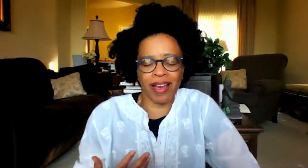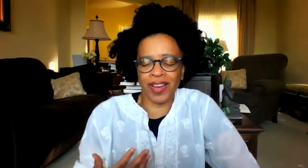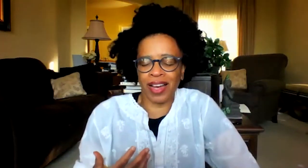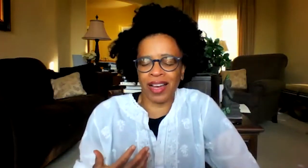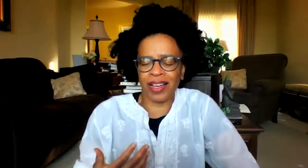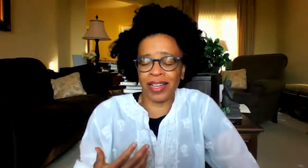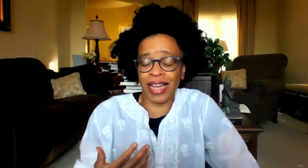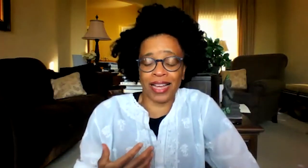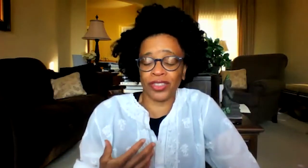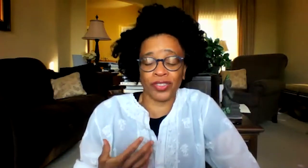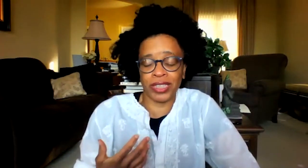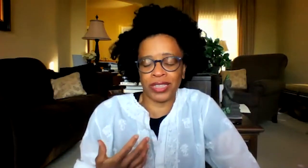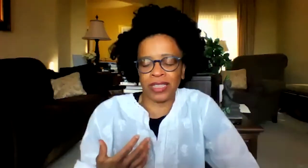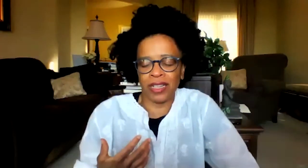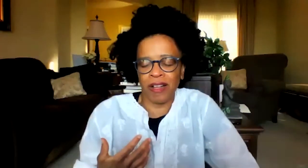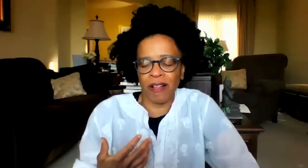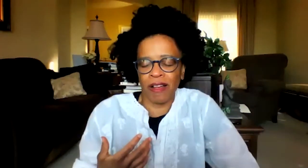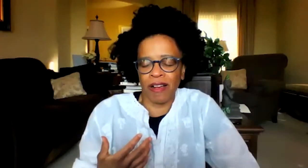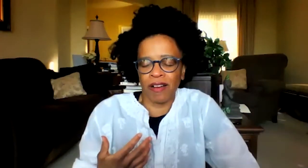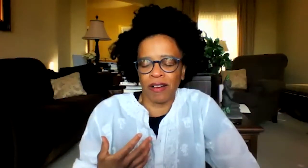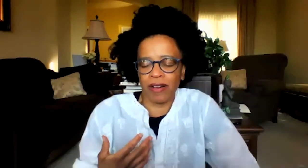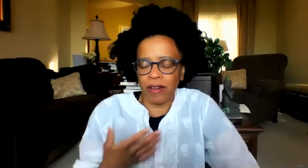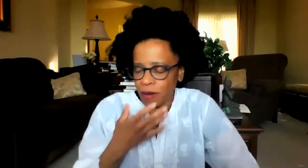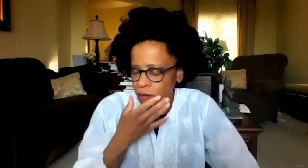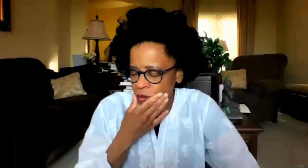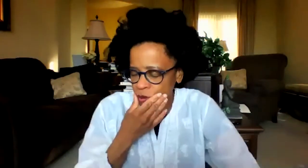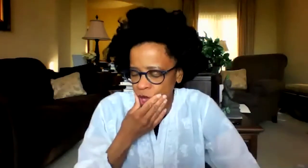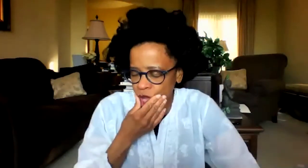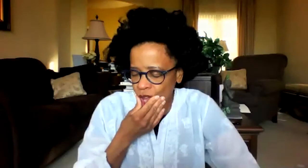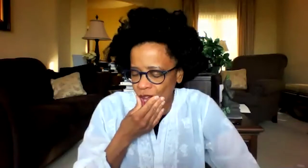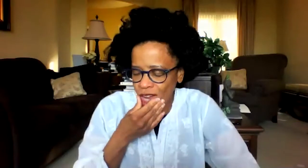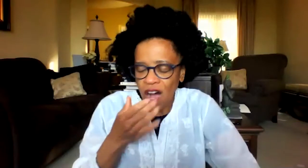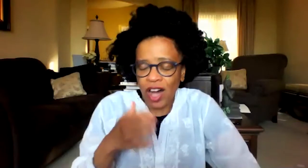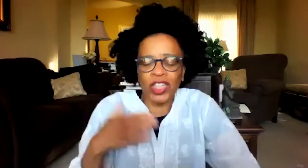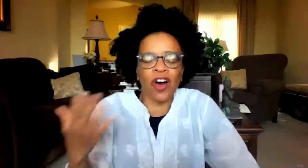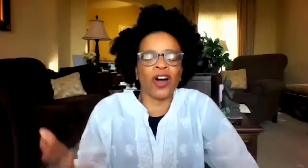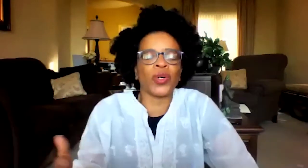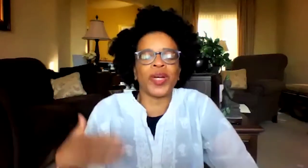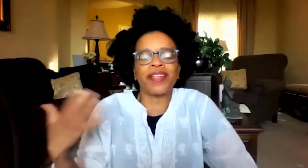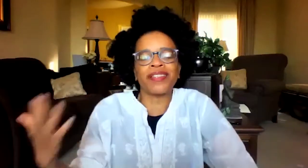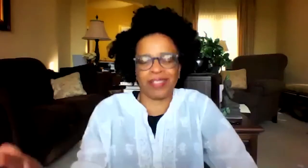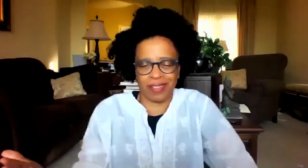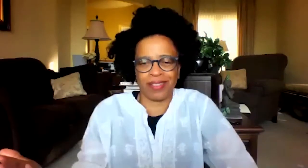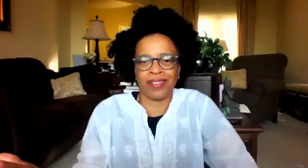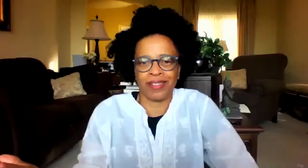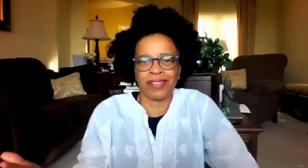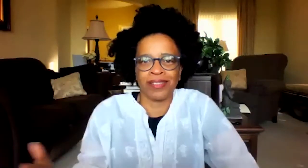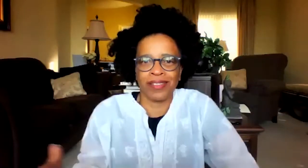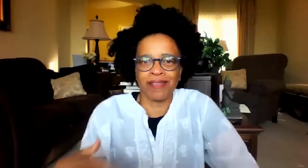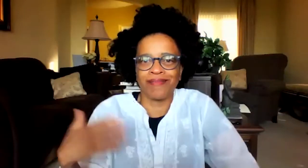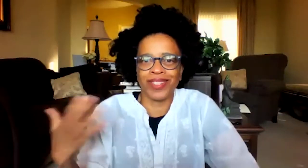Where have I actually gone along with,